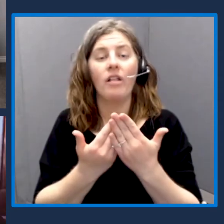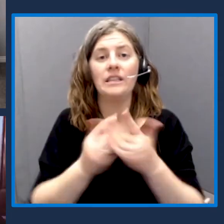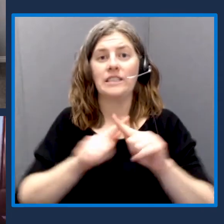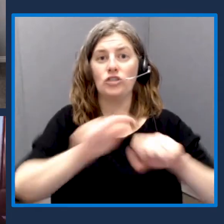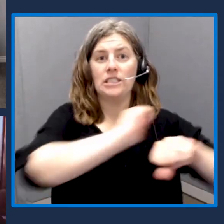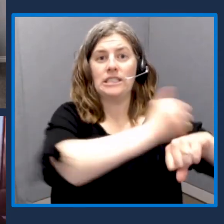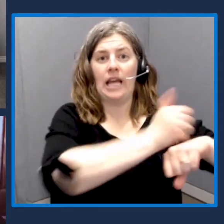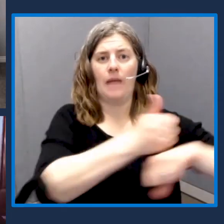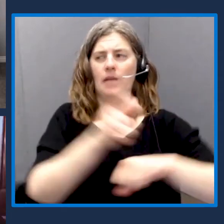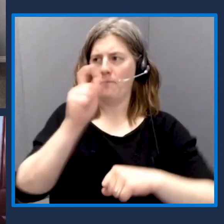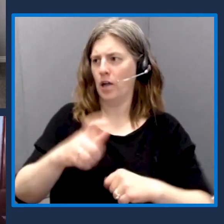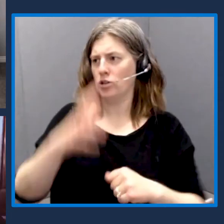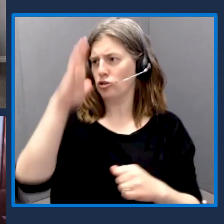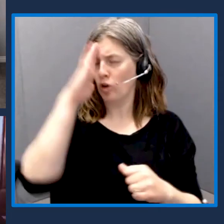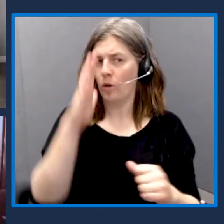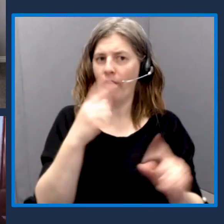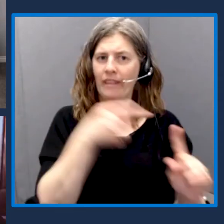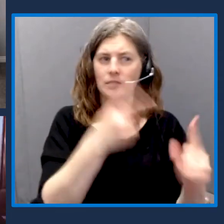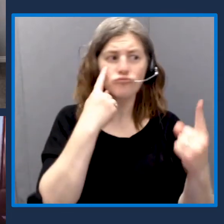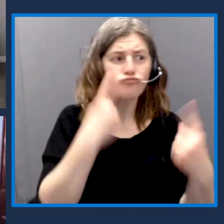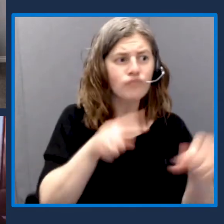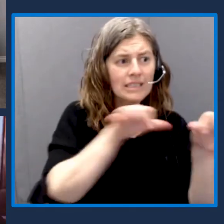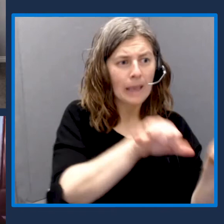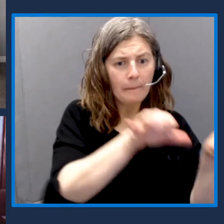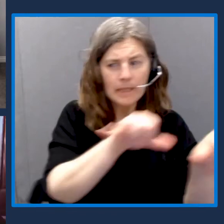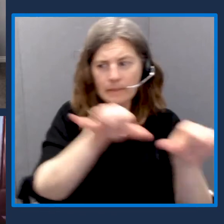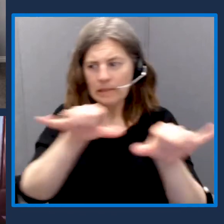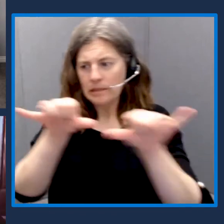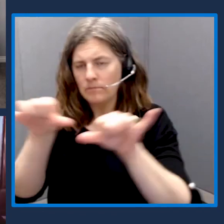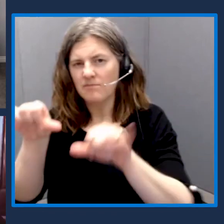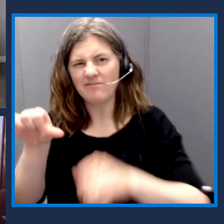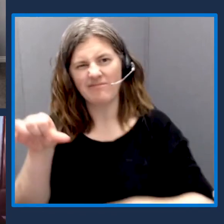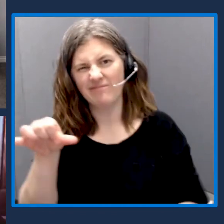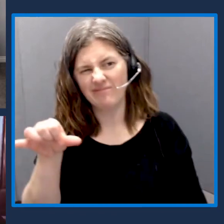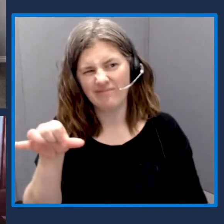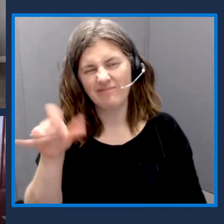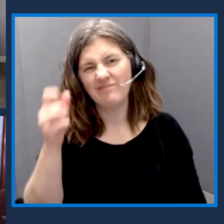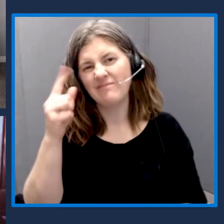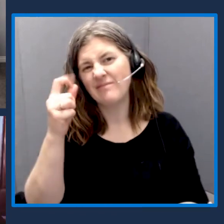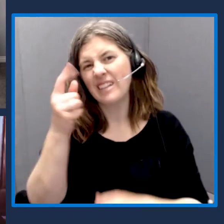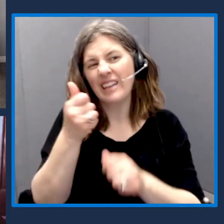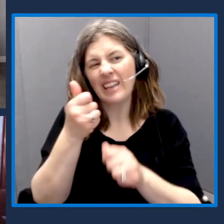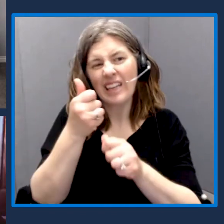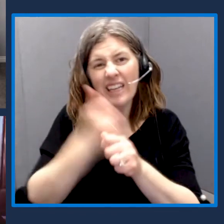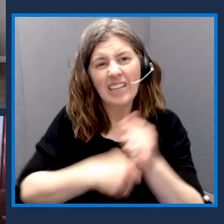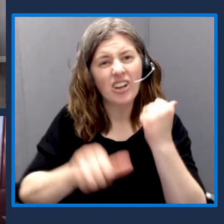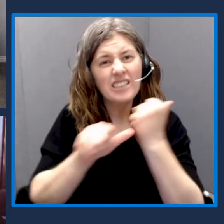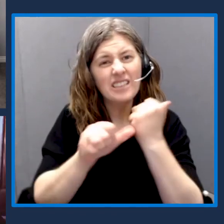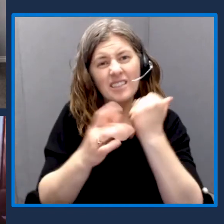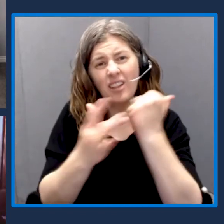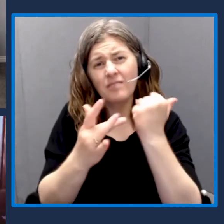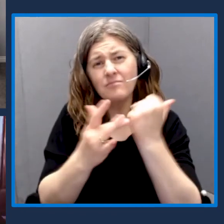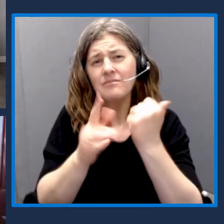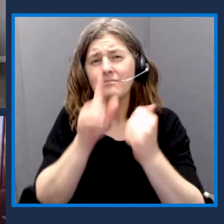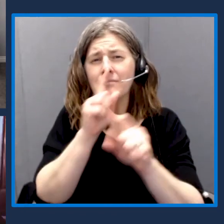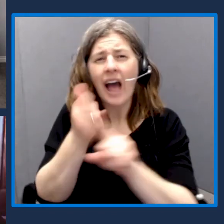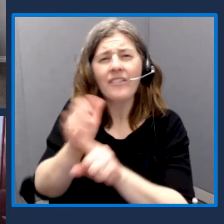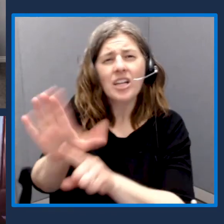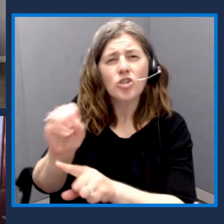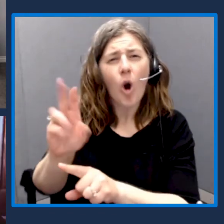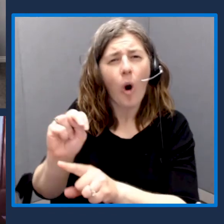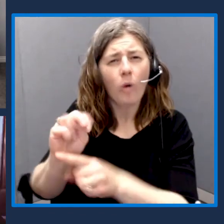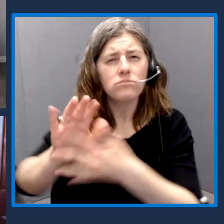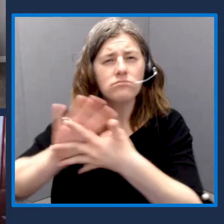setups that something worked the same way. And the thing is that each assistive technology is nuanced, but